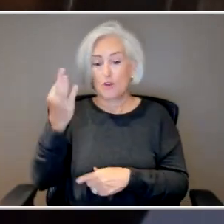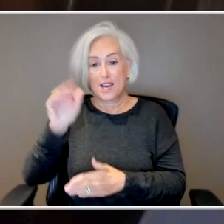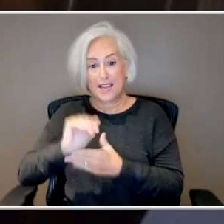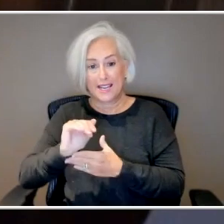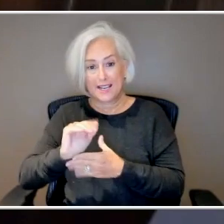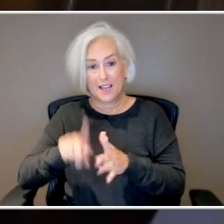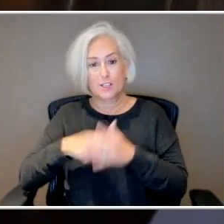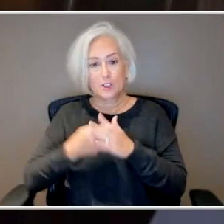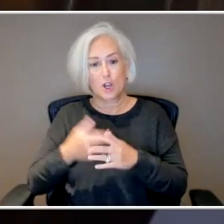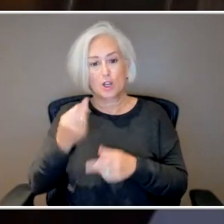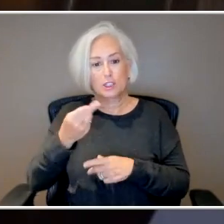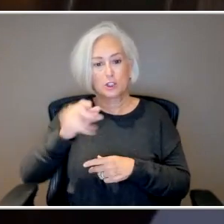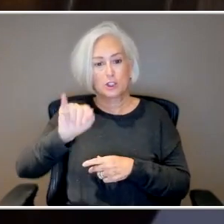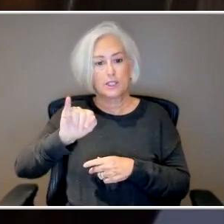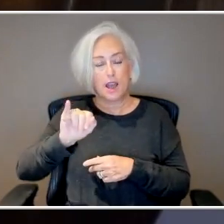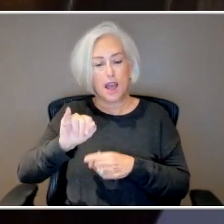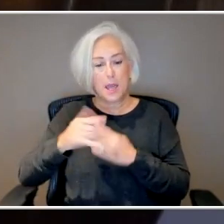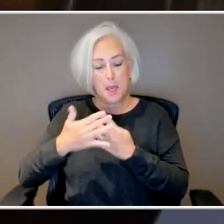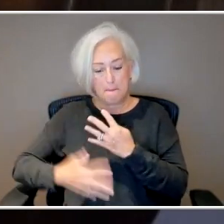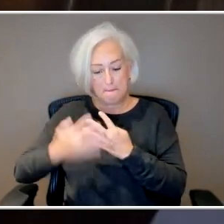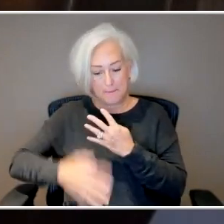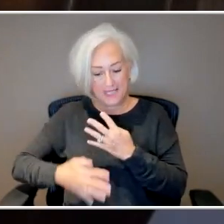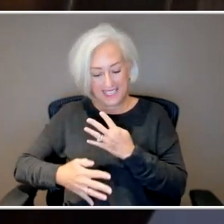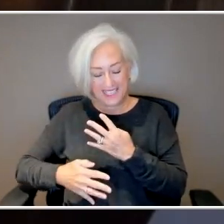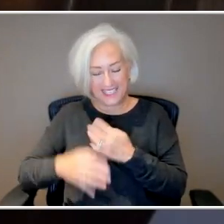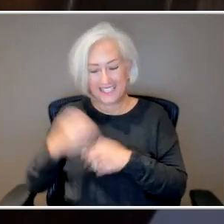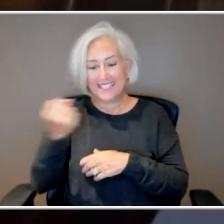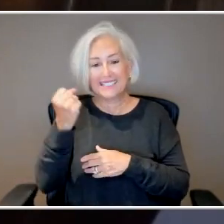bleed, and Saturday morning it was a full-on bleed, and I